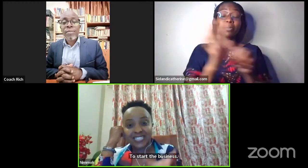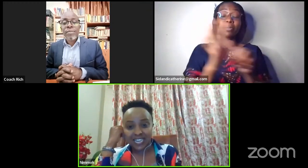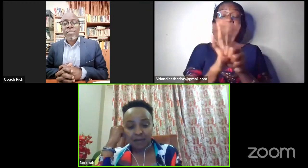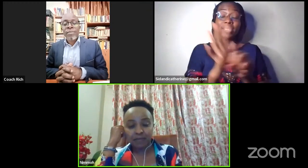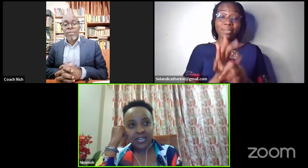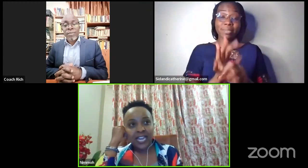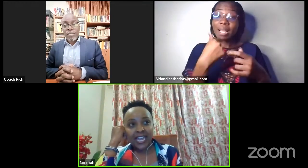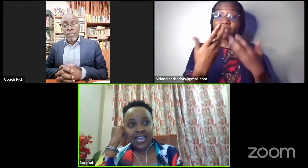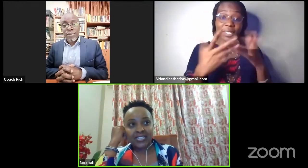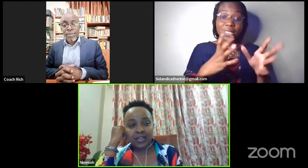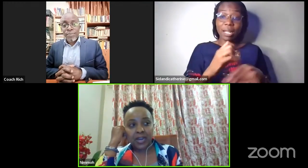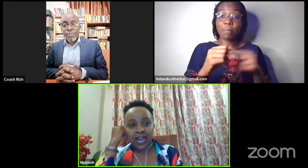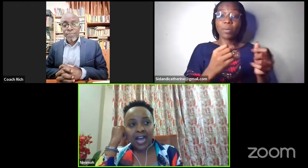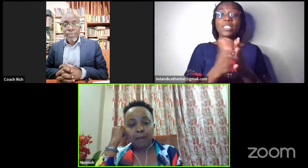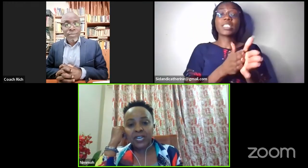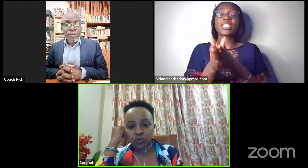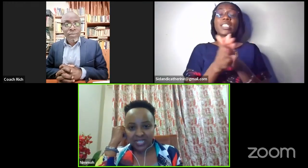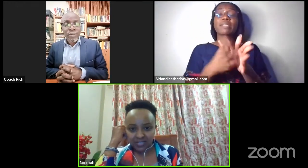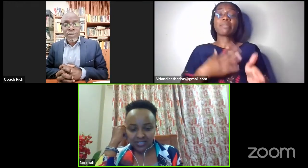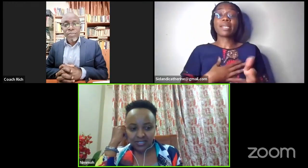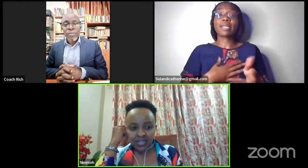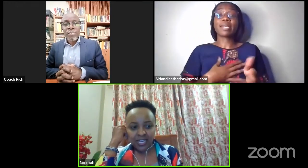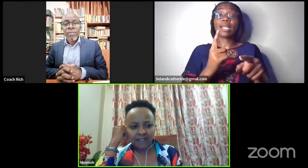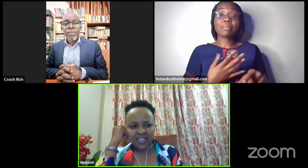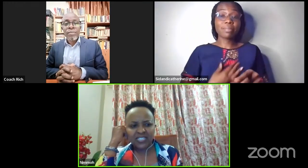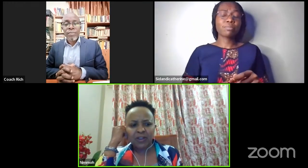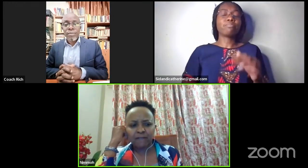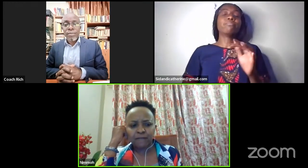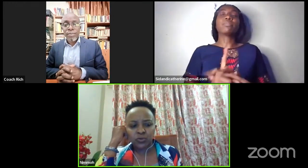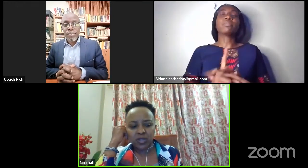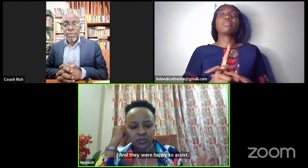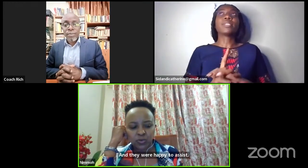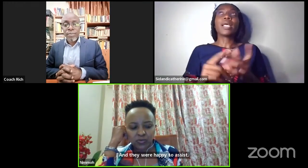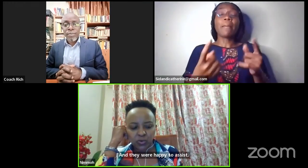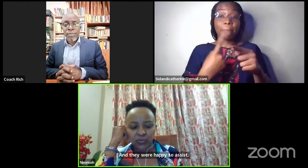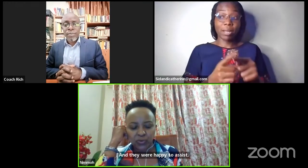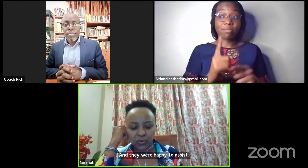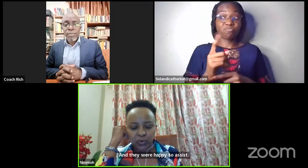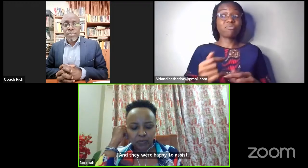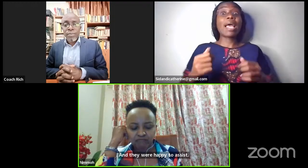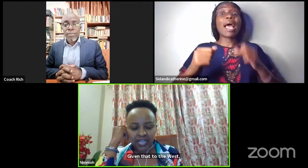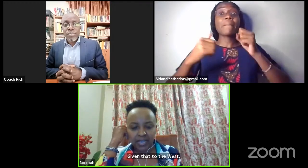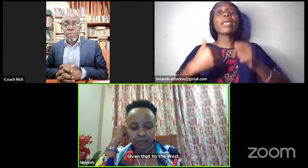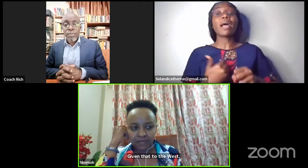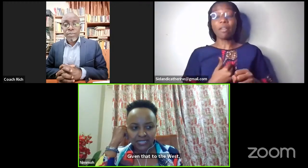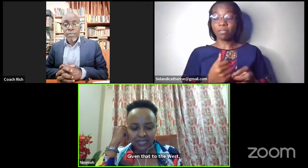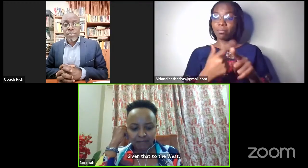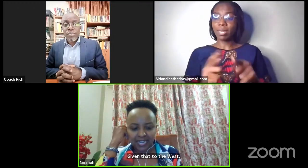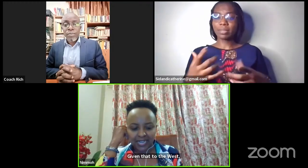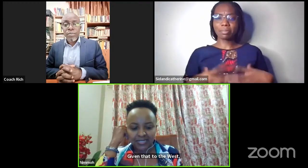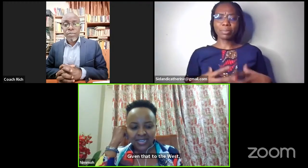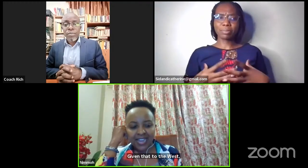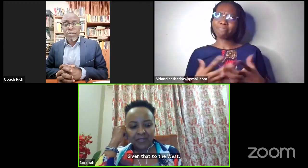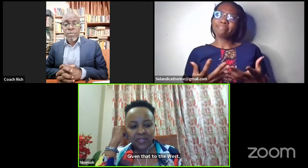in setting up, and they were happy to assist, given that there were so few Airbnbs in